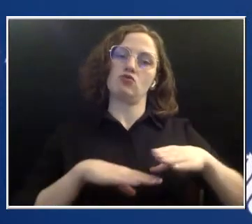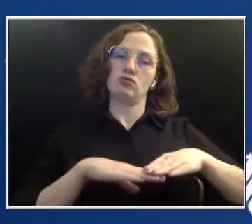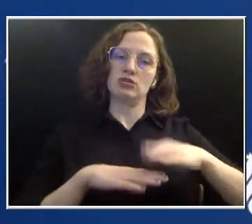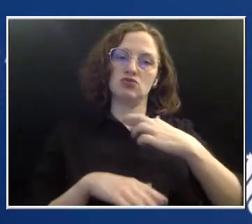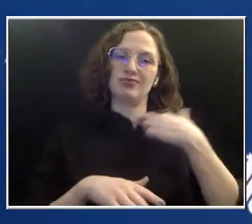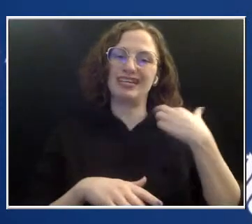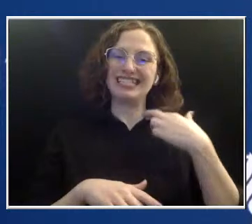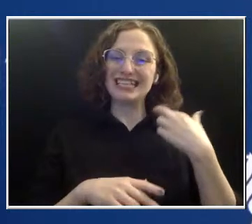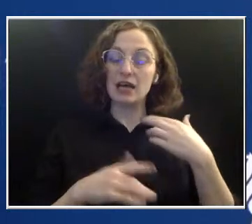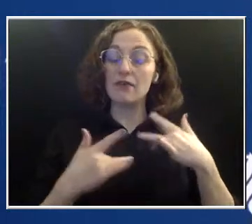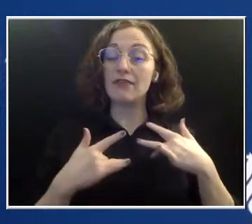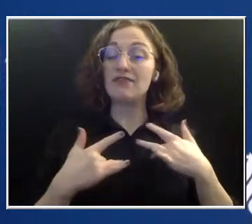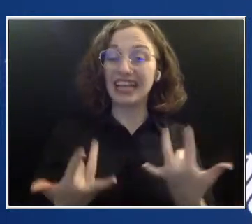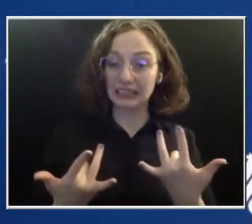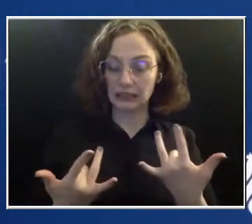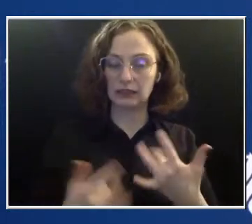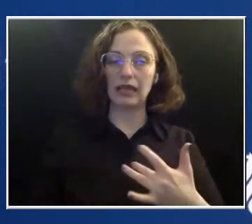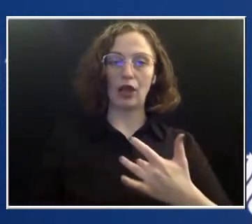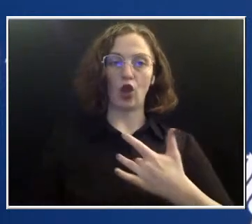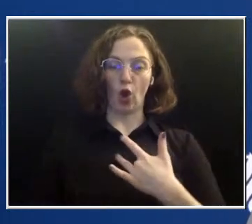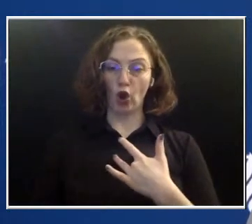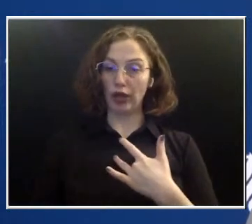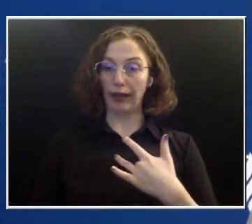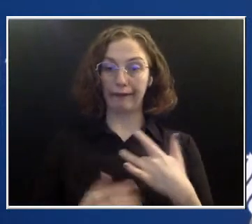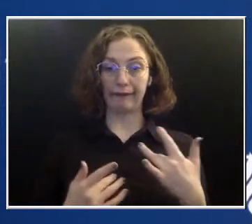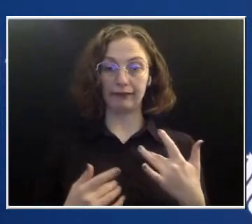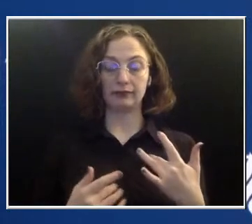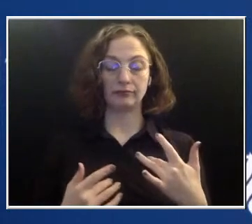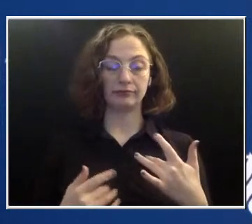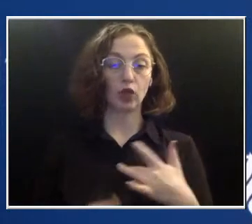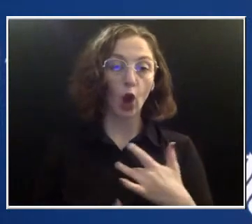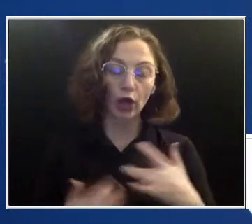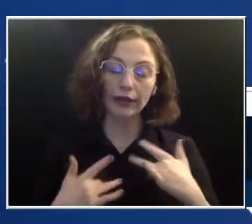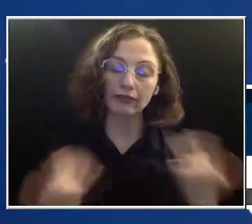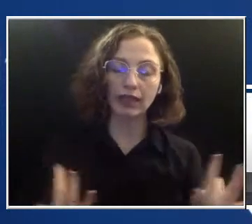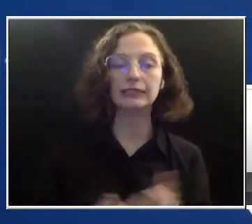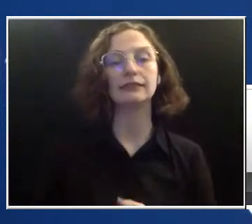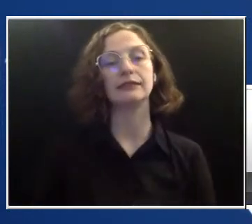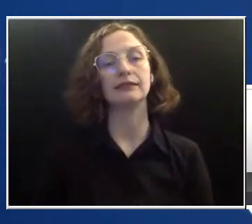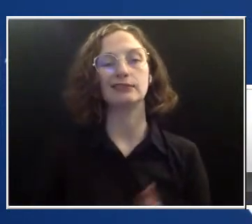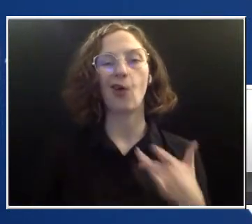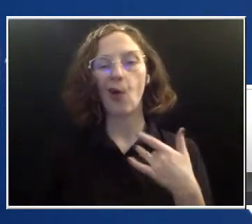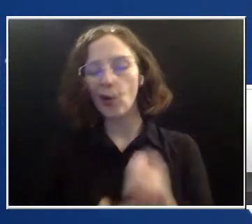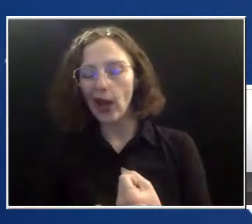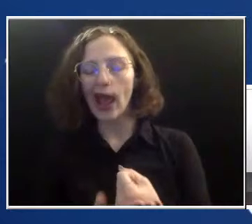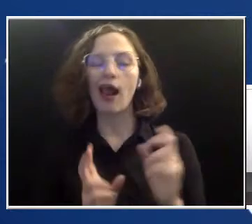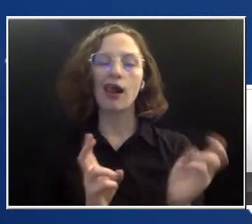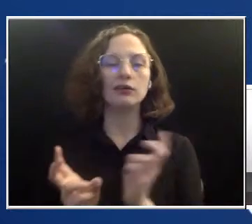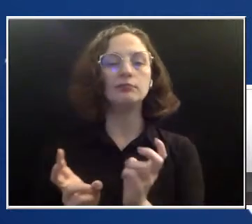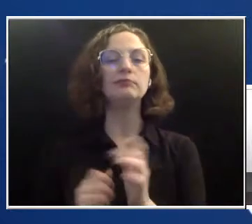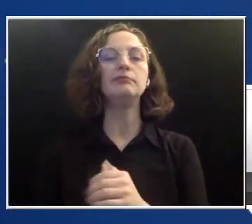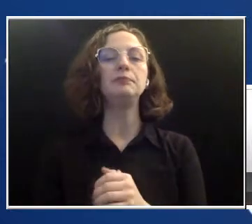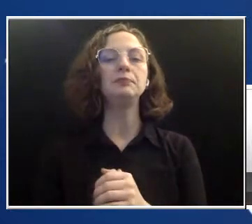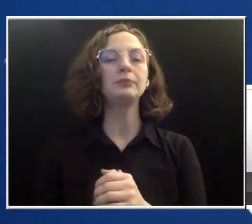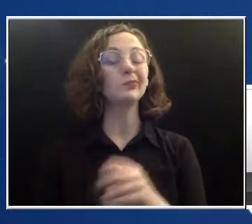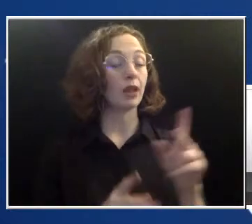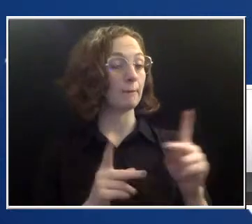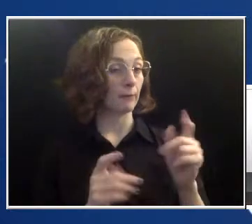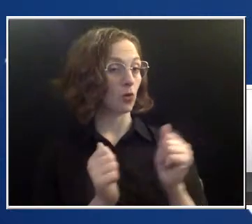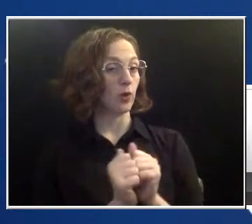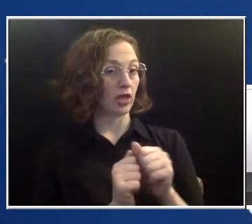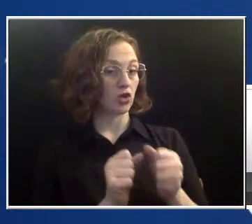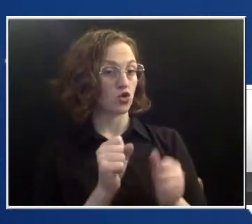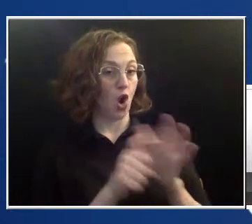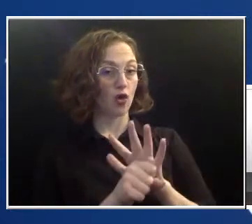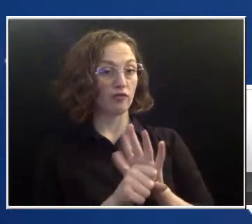cardiac events. We know that people with a history who had COVID at some point in time can be at higher risk of